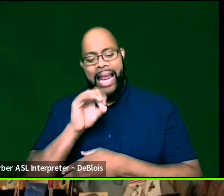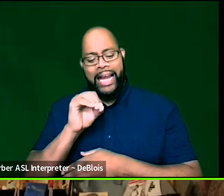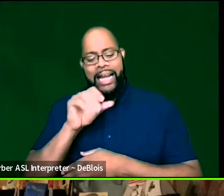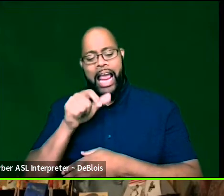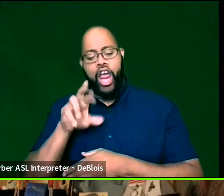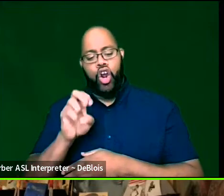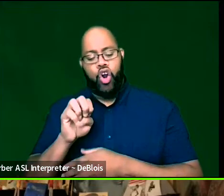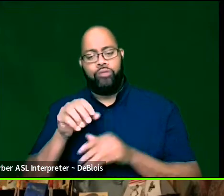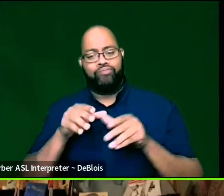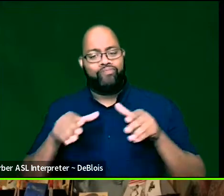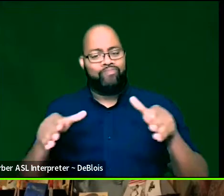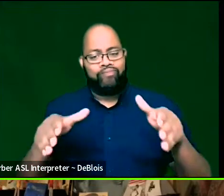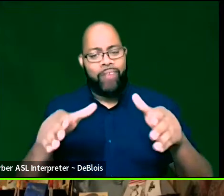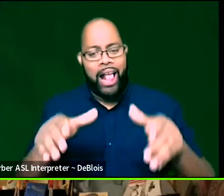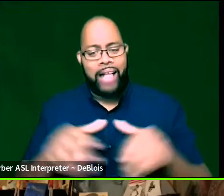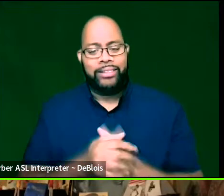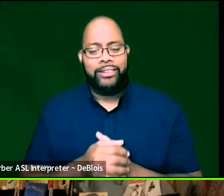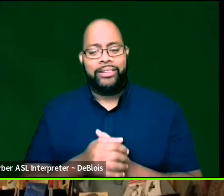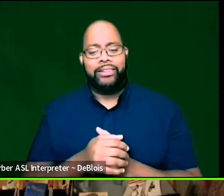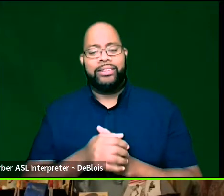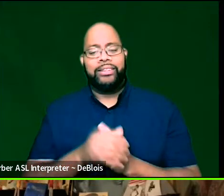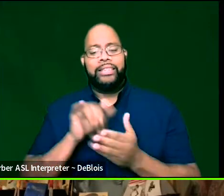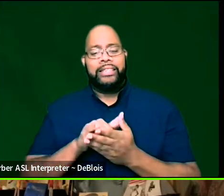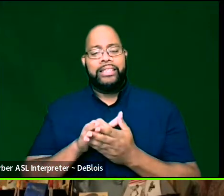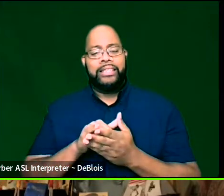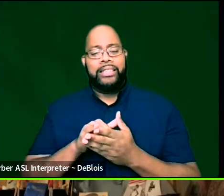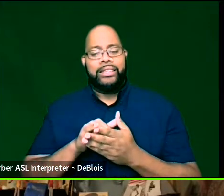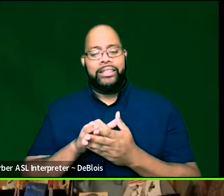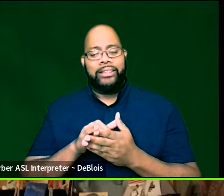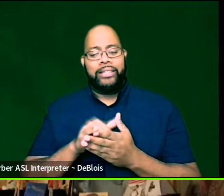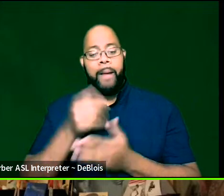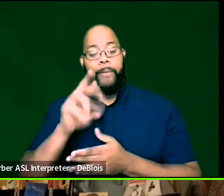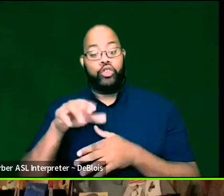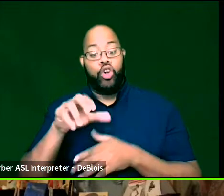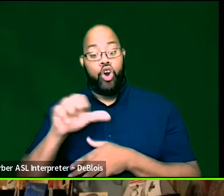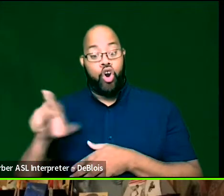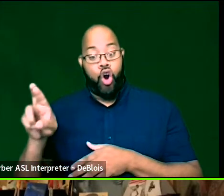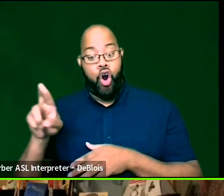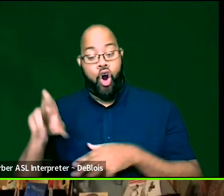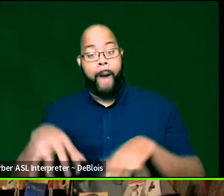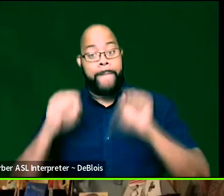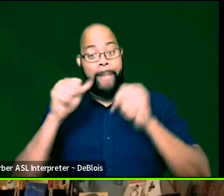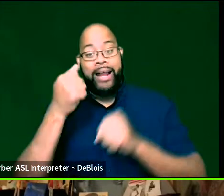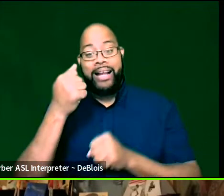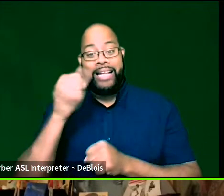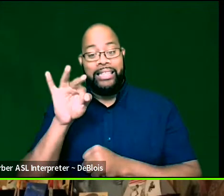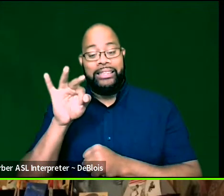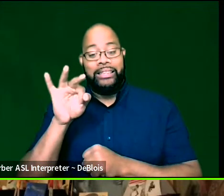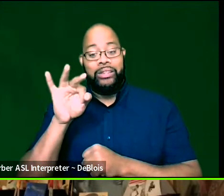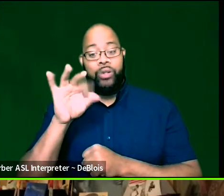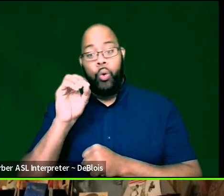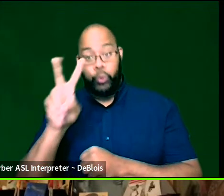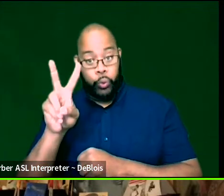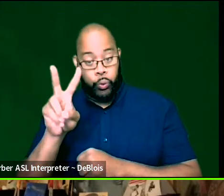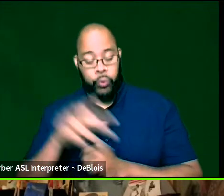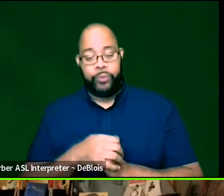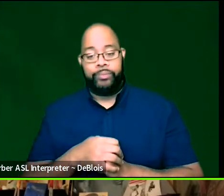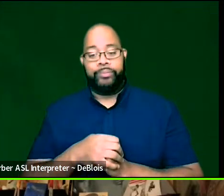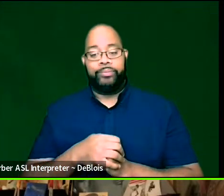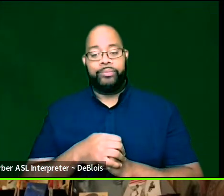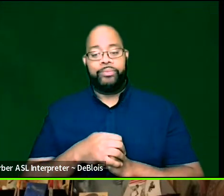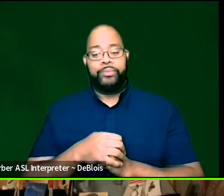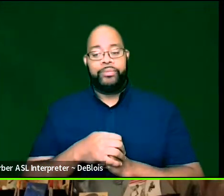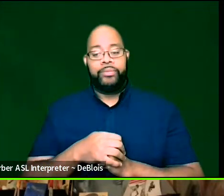of land that a Mr. Fred Carr amassed in 1902. Just think about it, 1902.